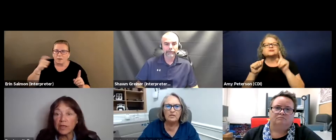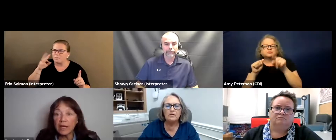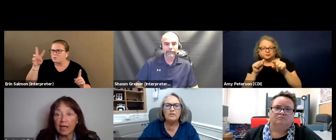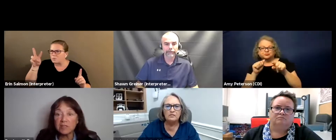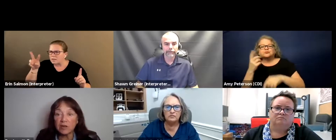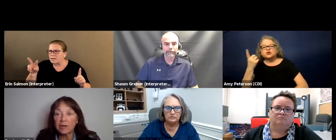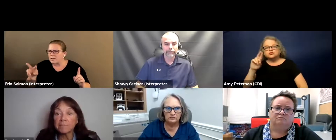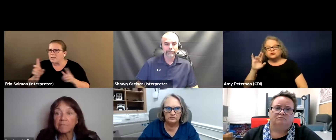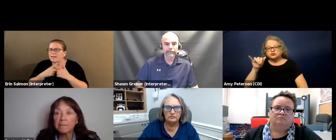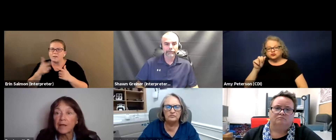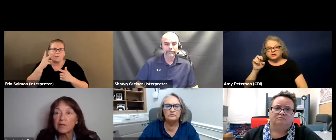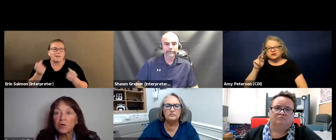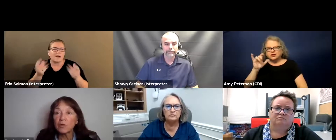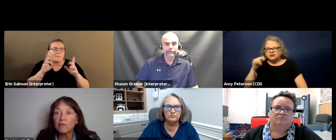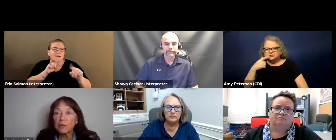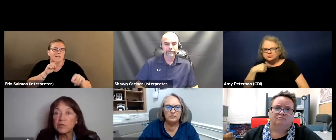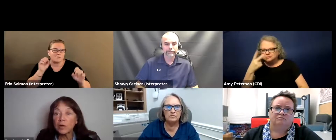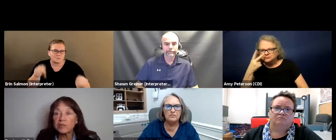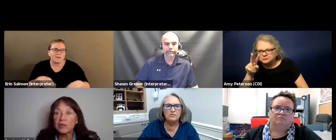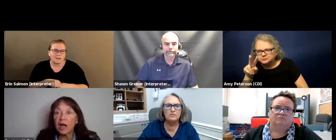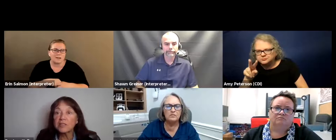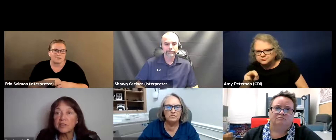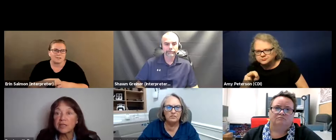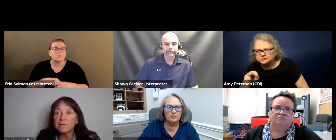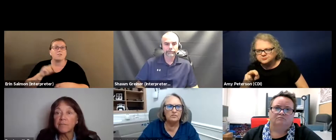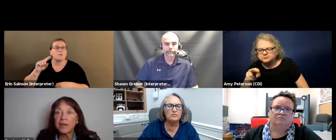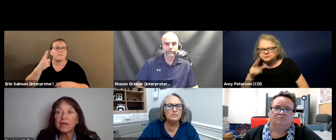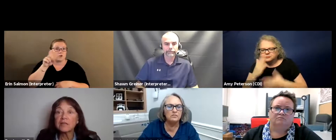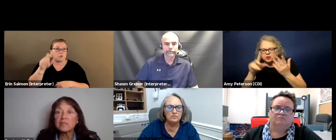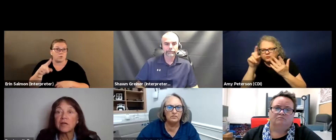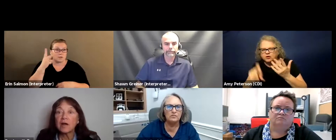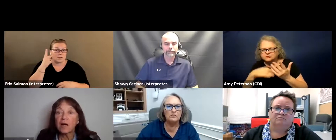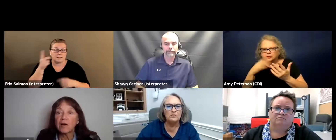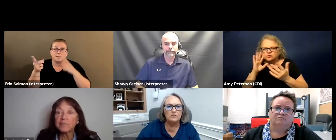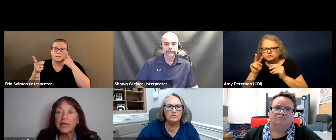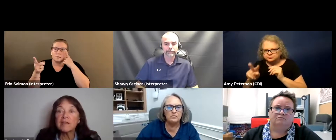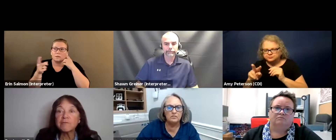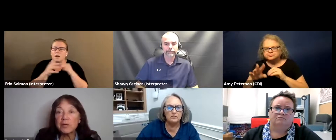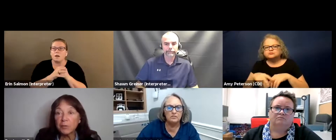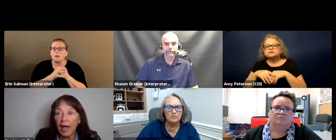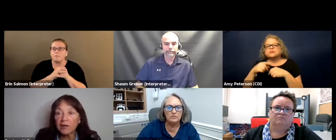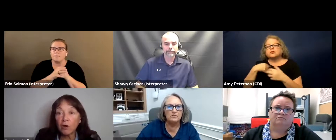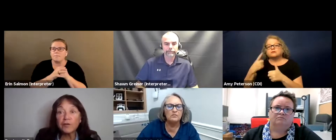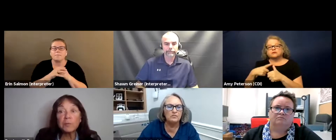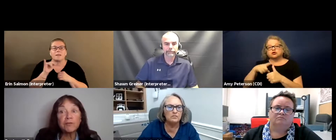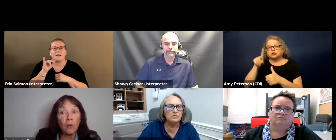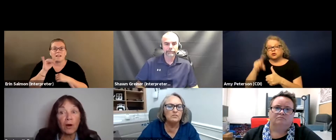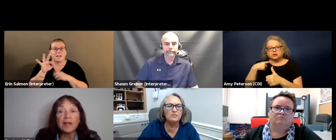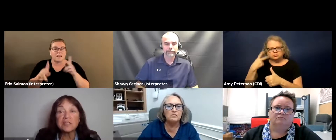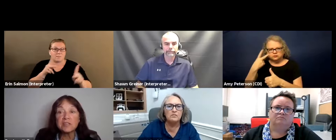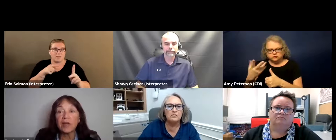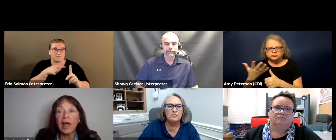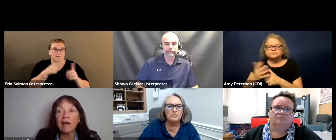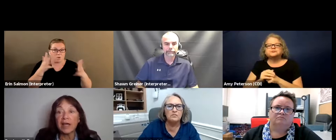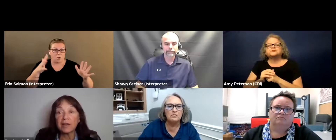these we can answer. So the first question I see is, If people had COVID before